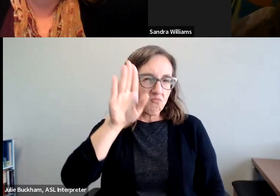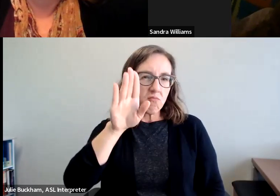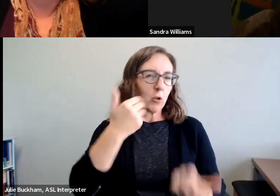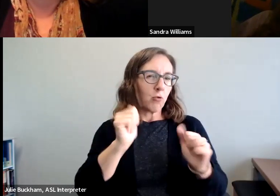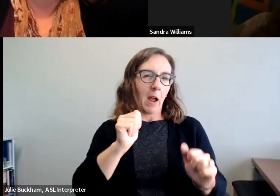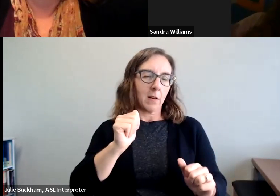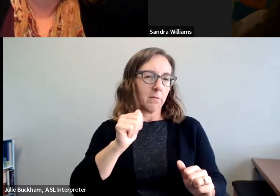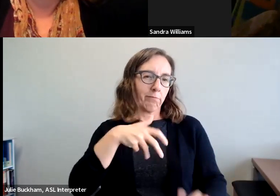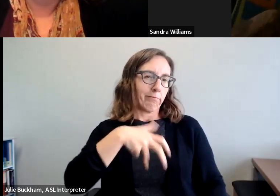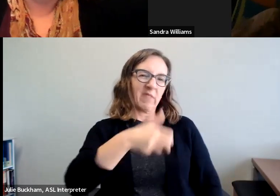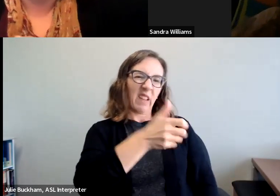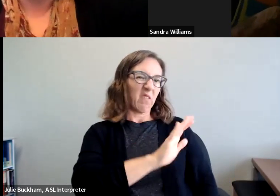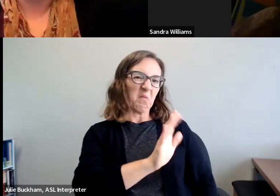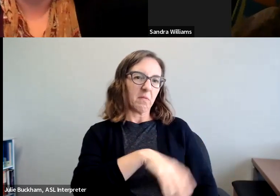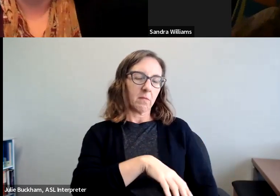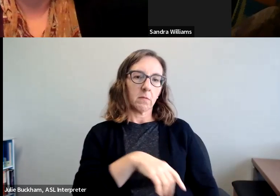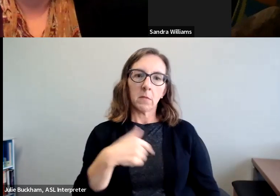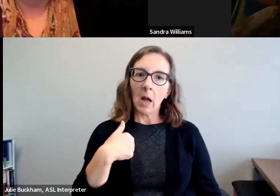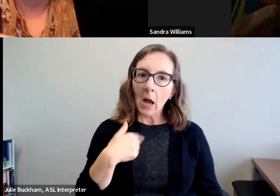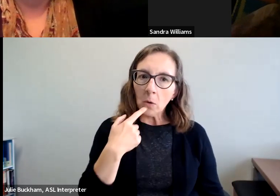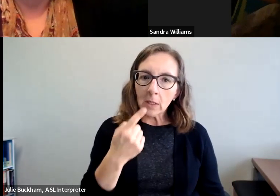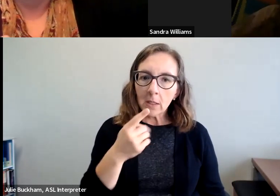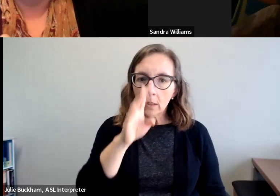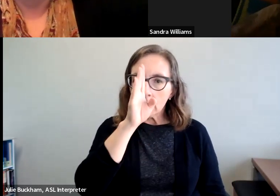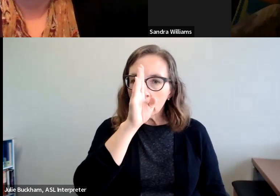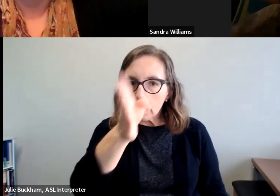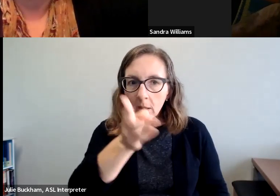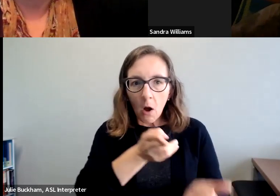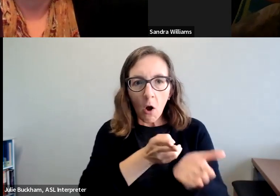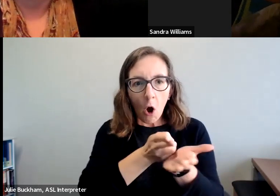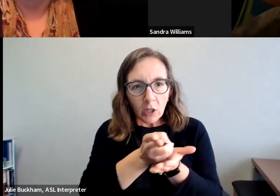What I would say to professionals is just be on it.